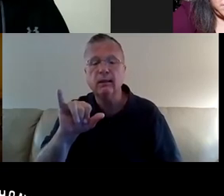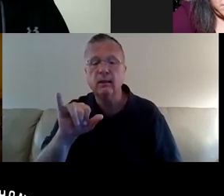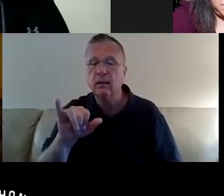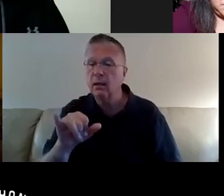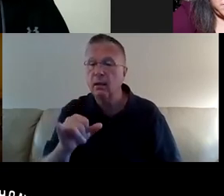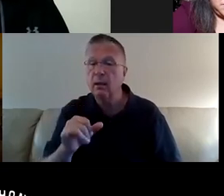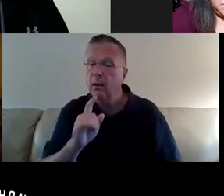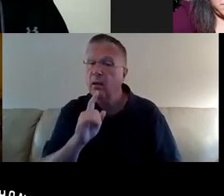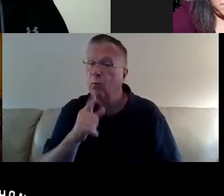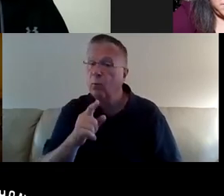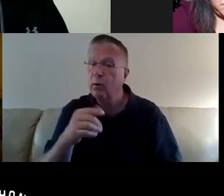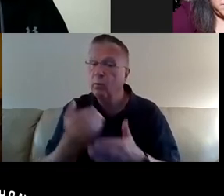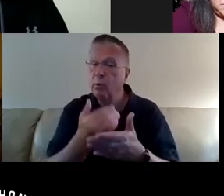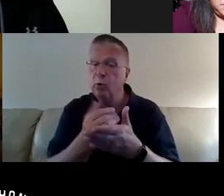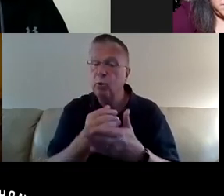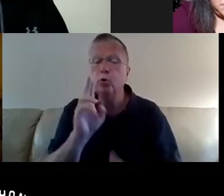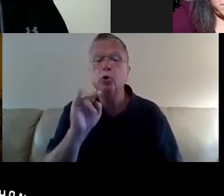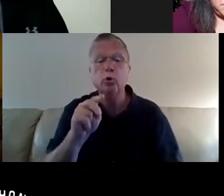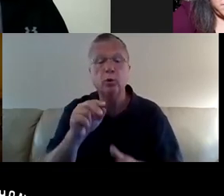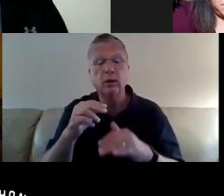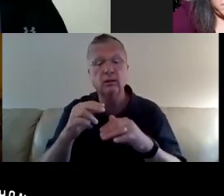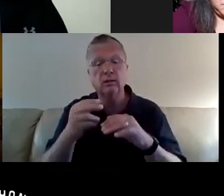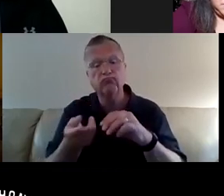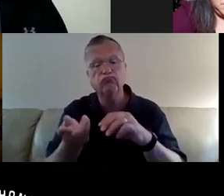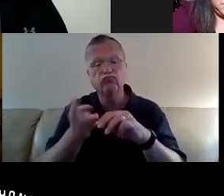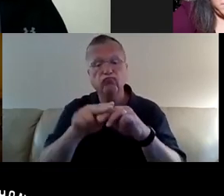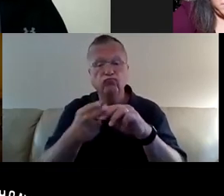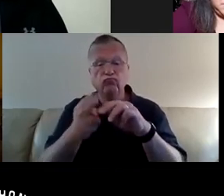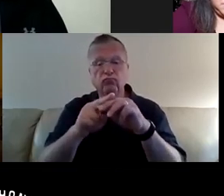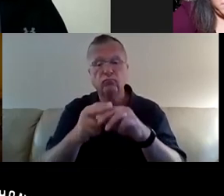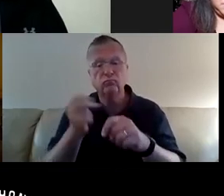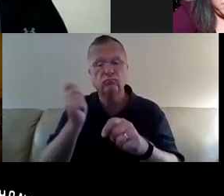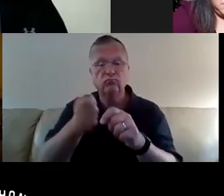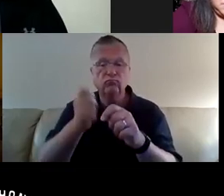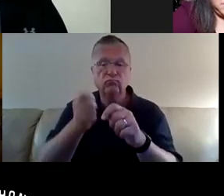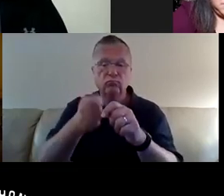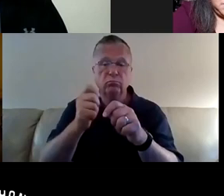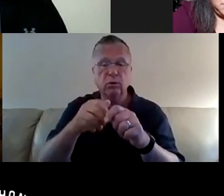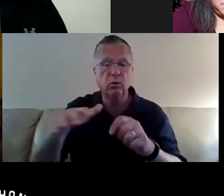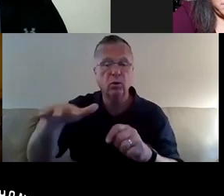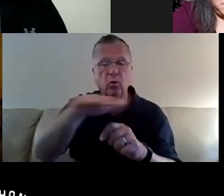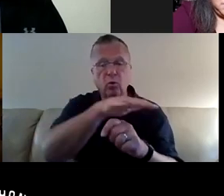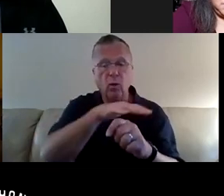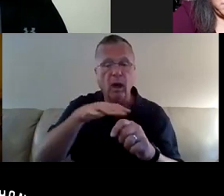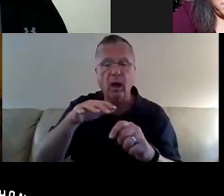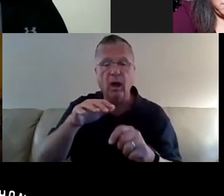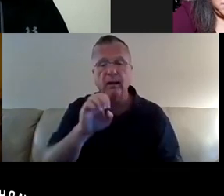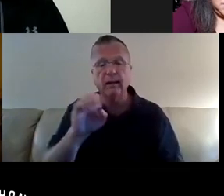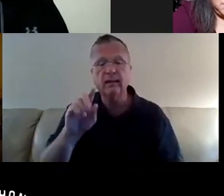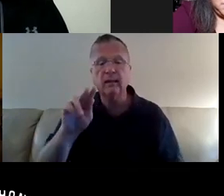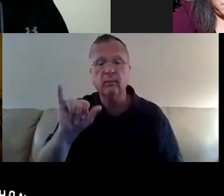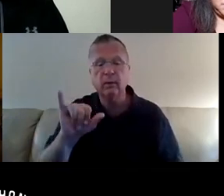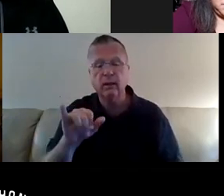new units built and around East Liberty. And the places where the